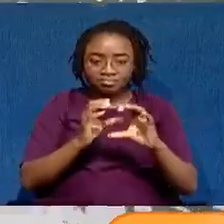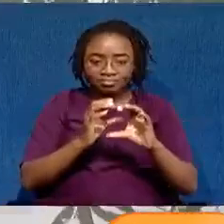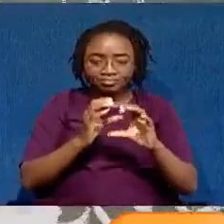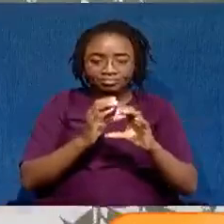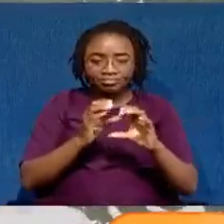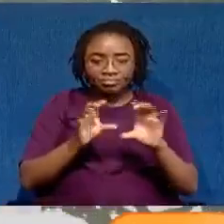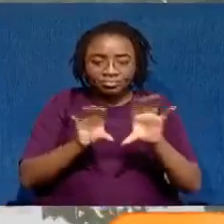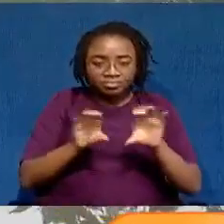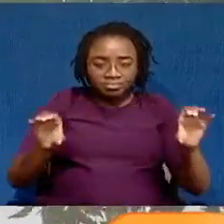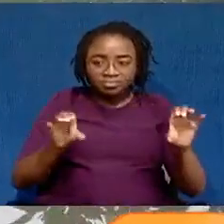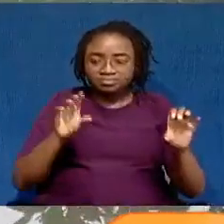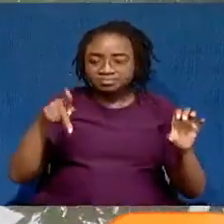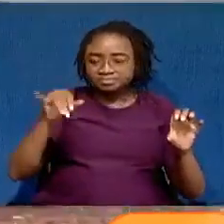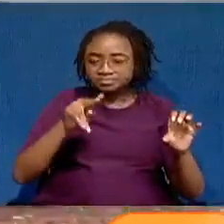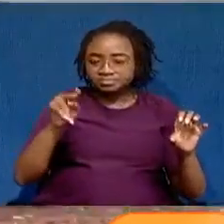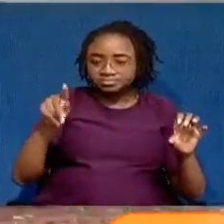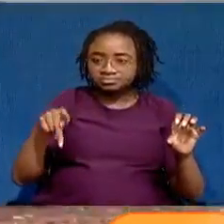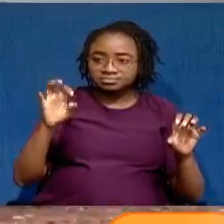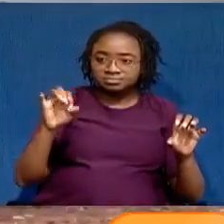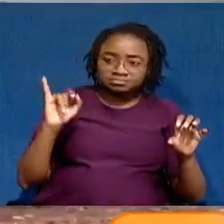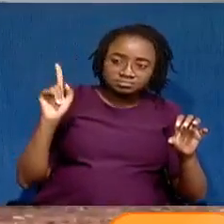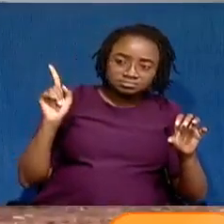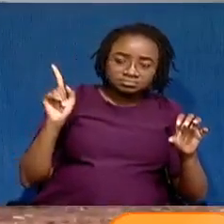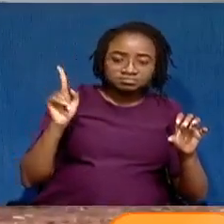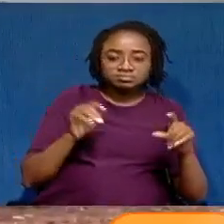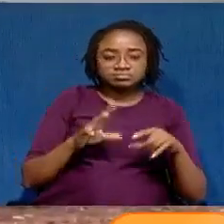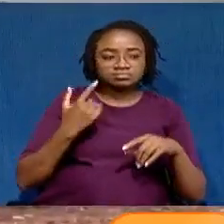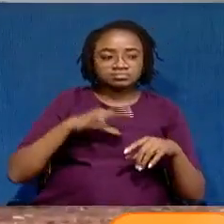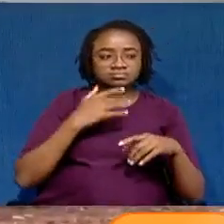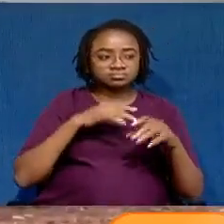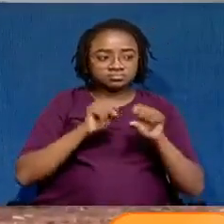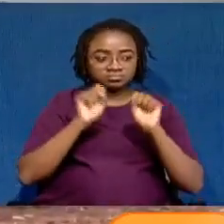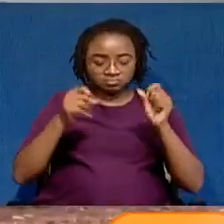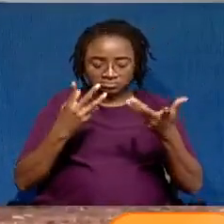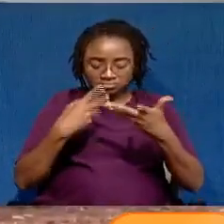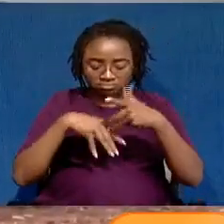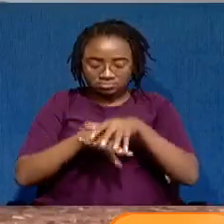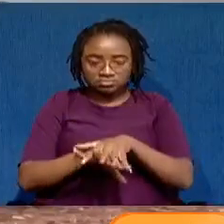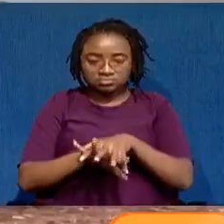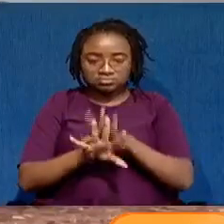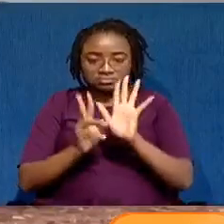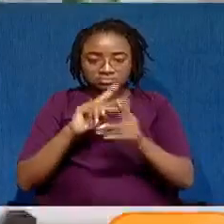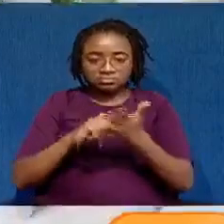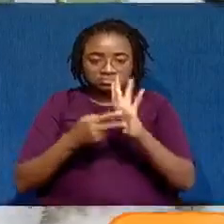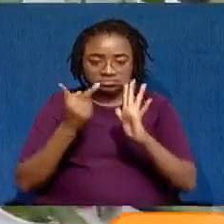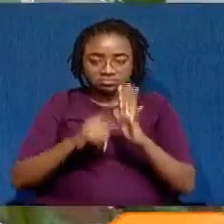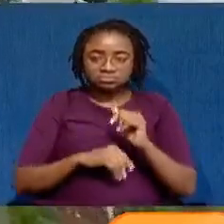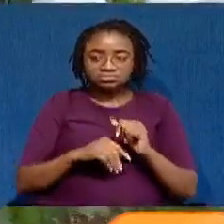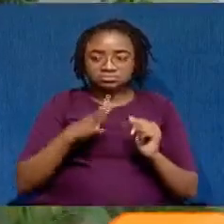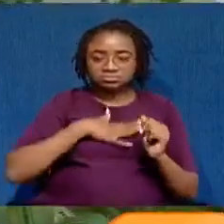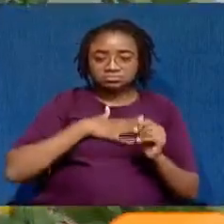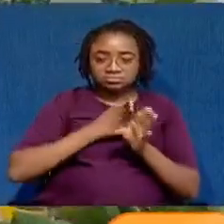a sustainable cycle. So we're doing integrated system whereby my interest is